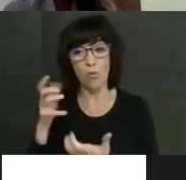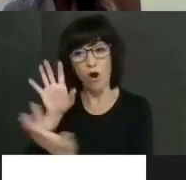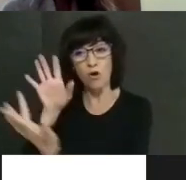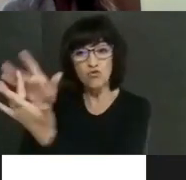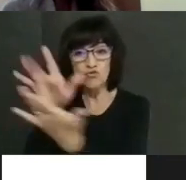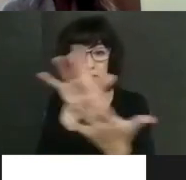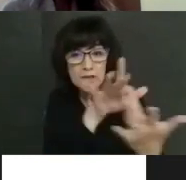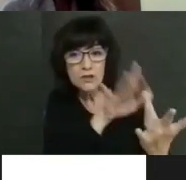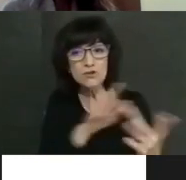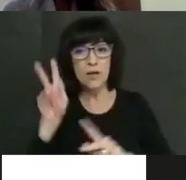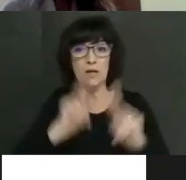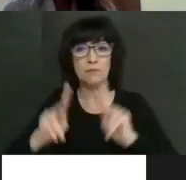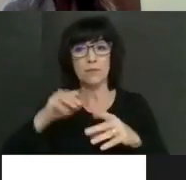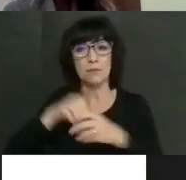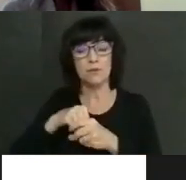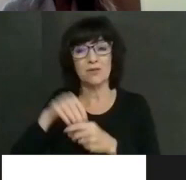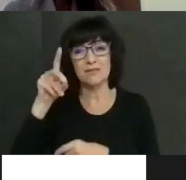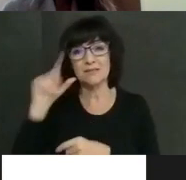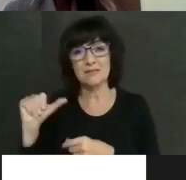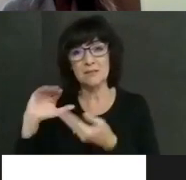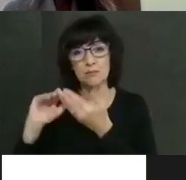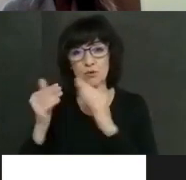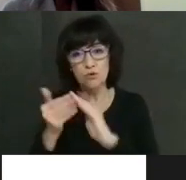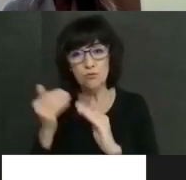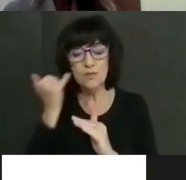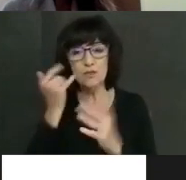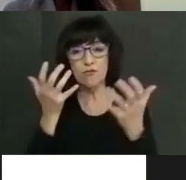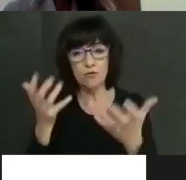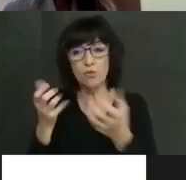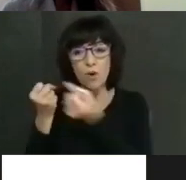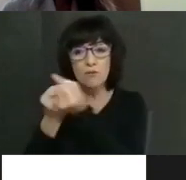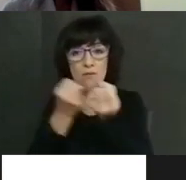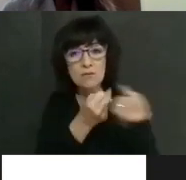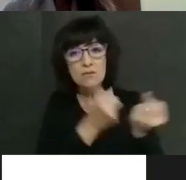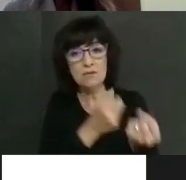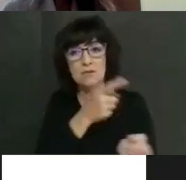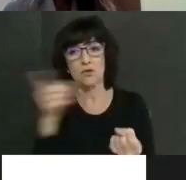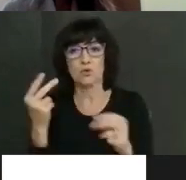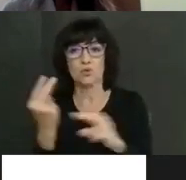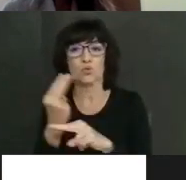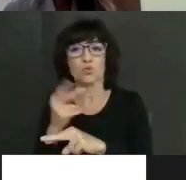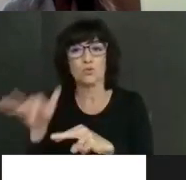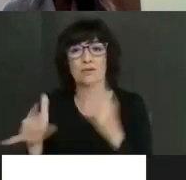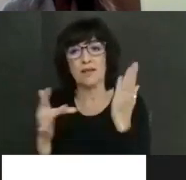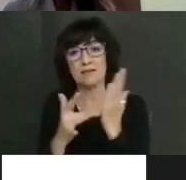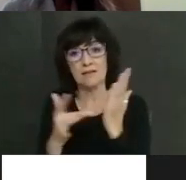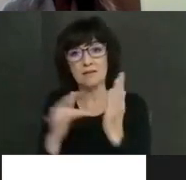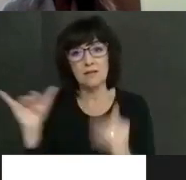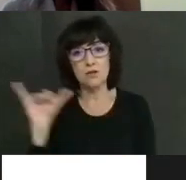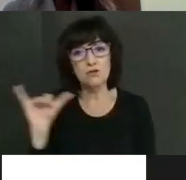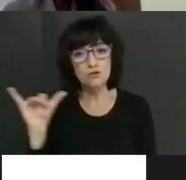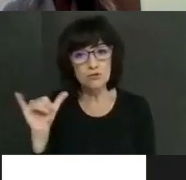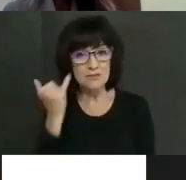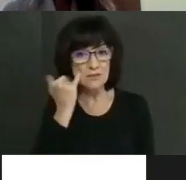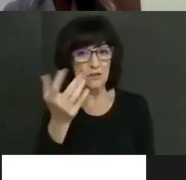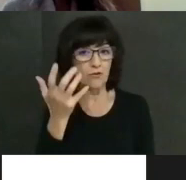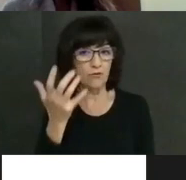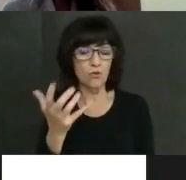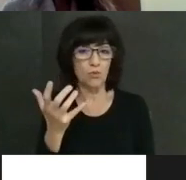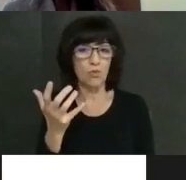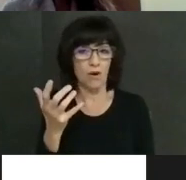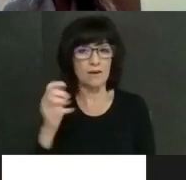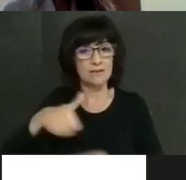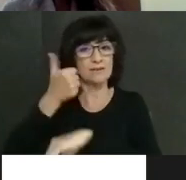advocate that they use this technology as well, we would love to connect with you to create that video to reach more